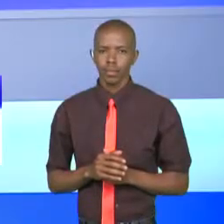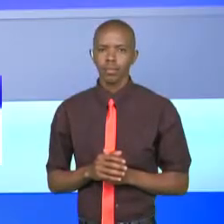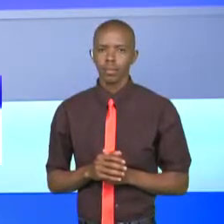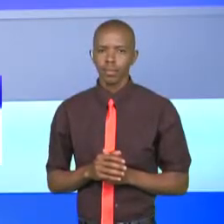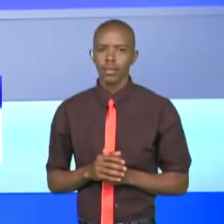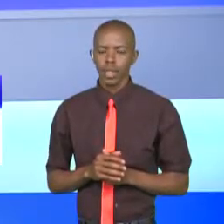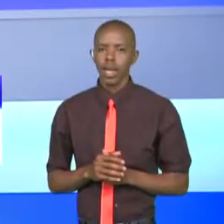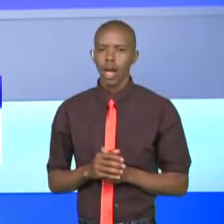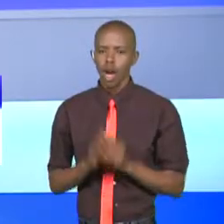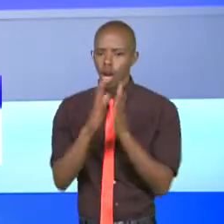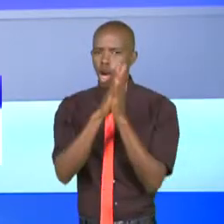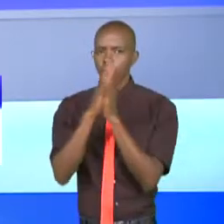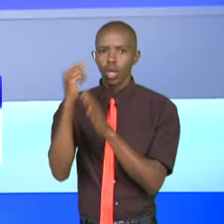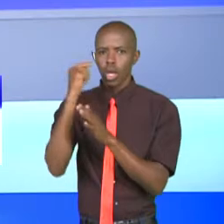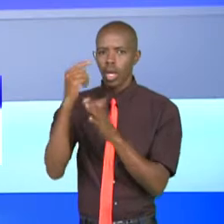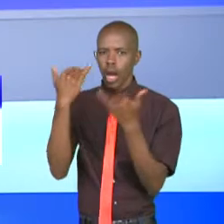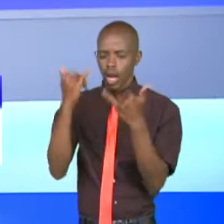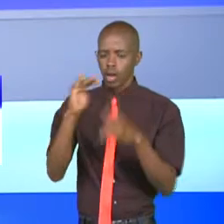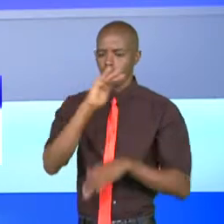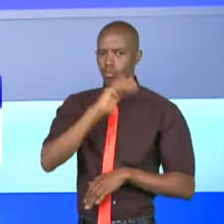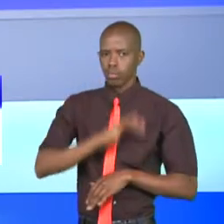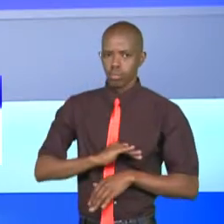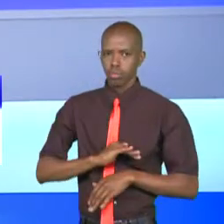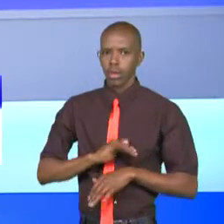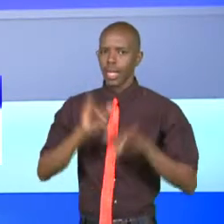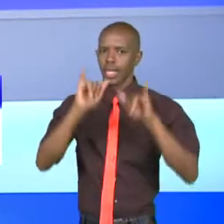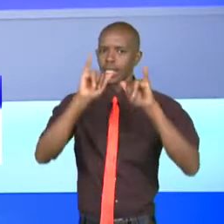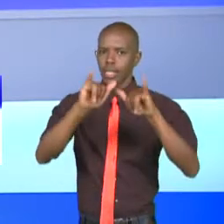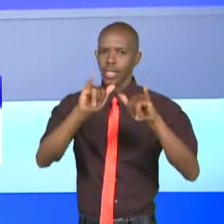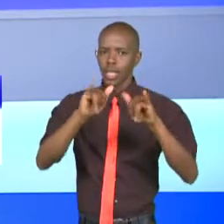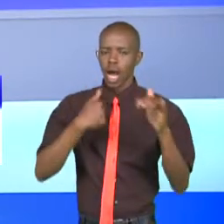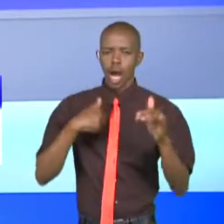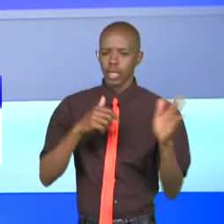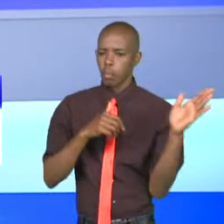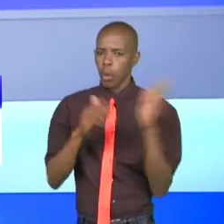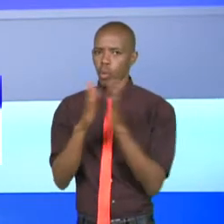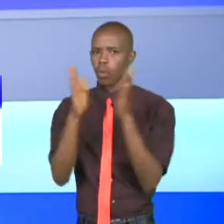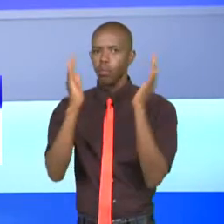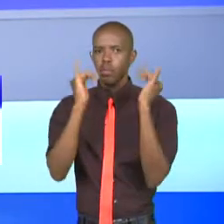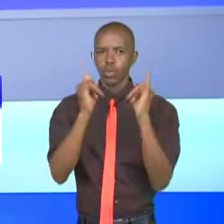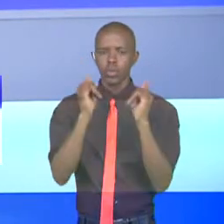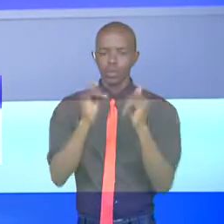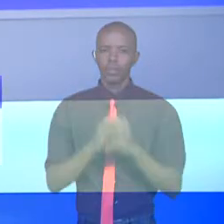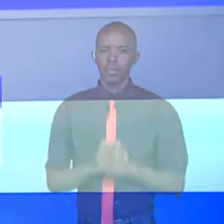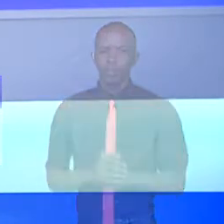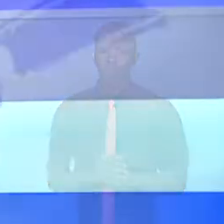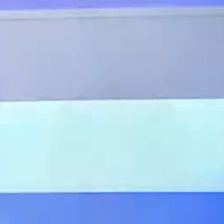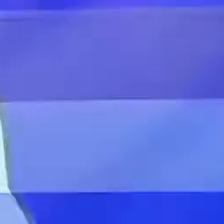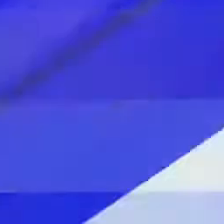With Emmanuel Terrell's story, we now take a short commercial break. Stay tuned, we'll be back with more.